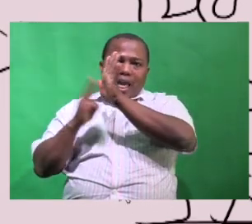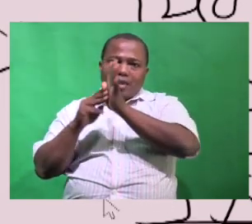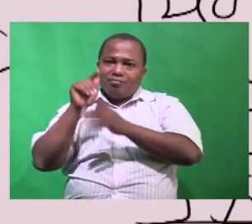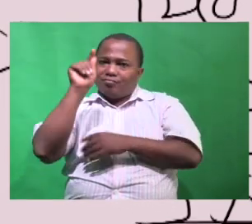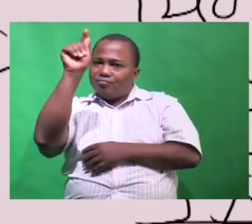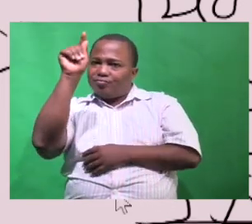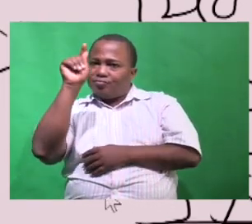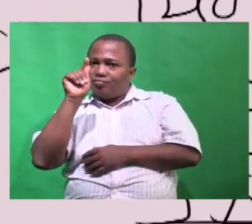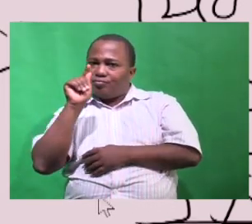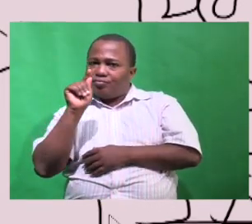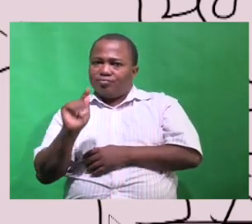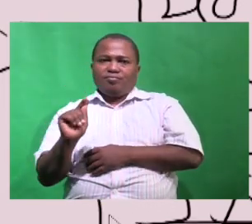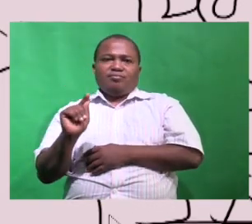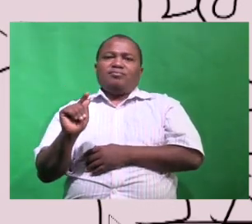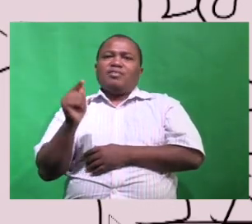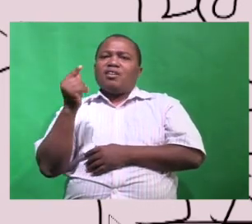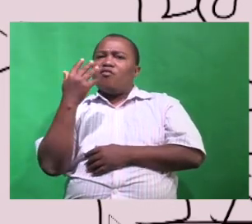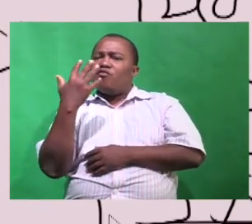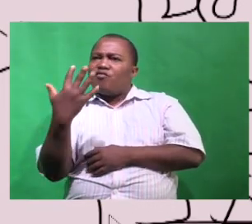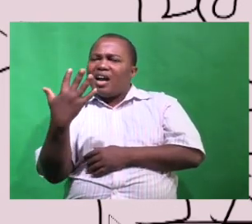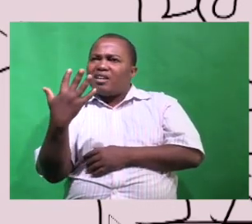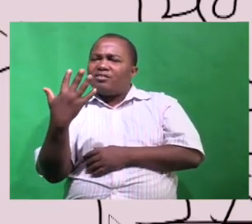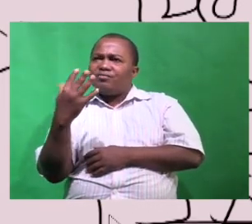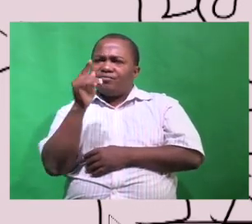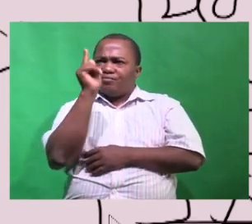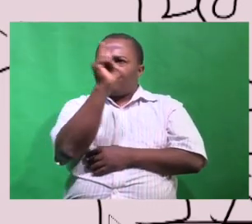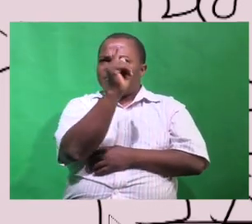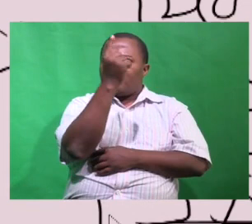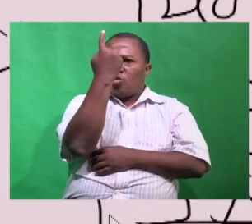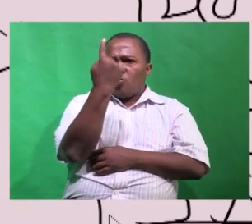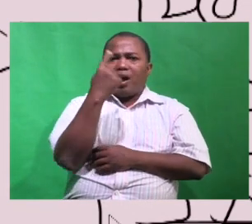5, 1.